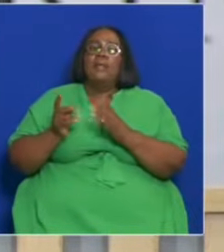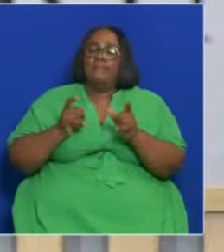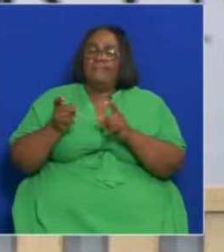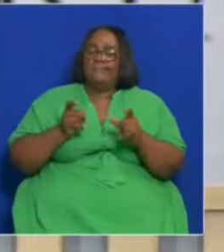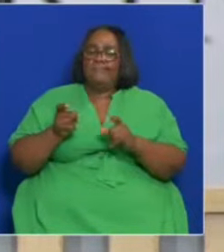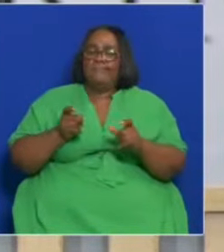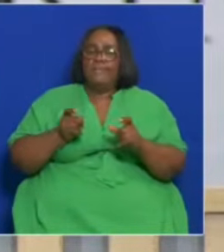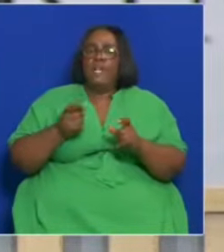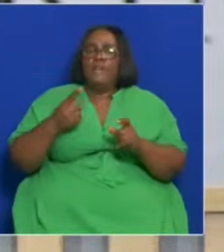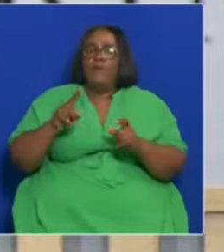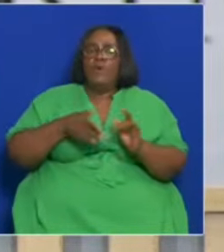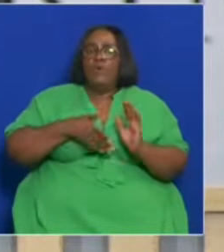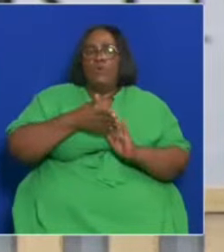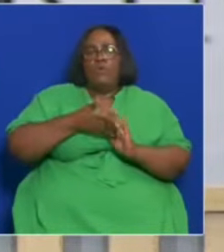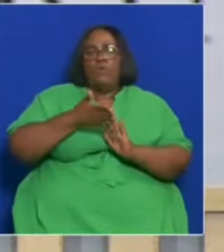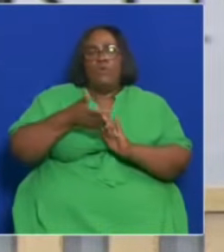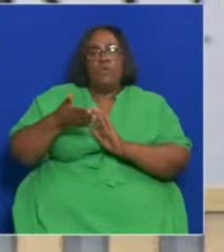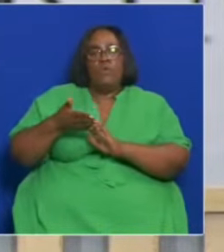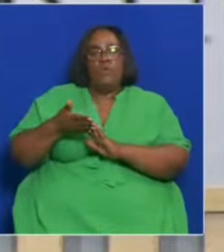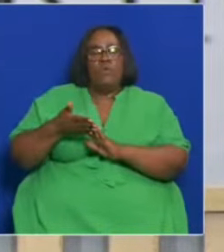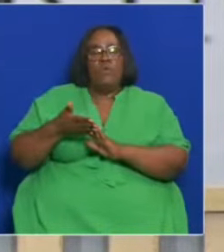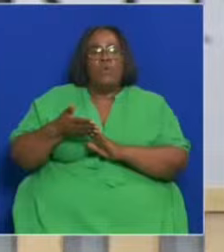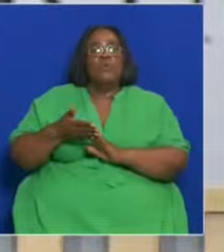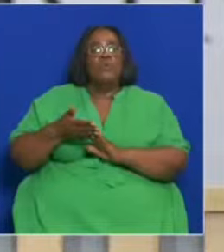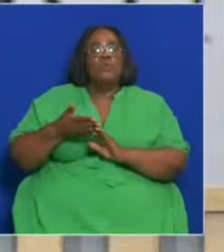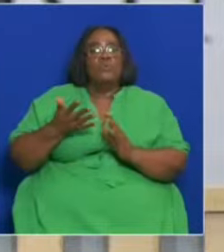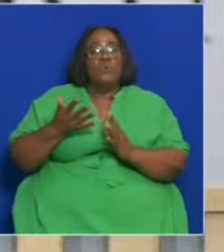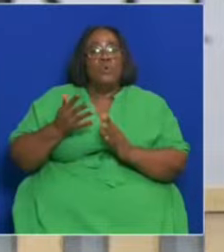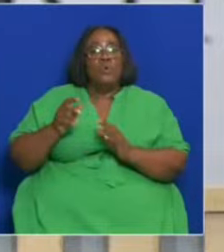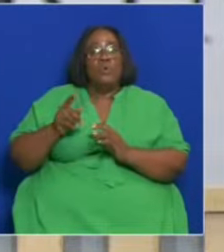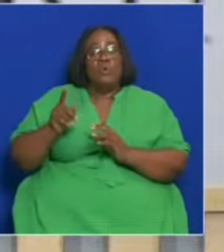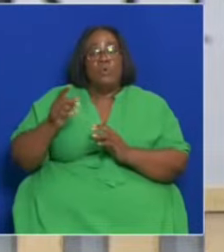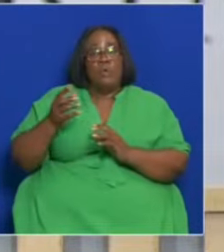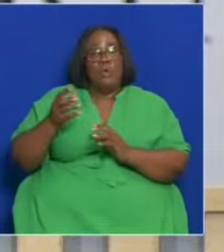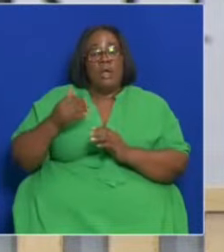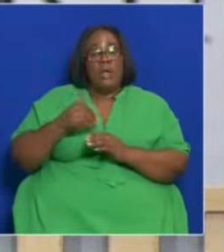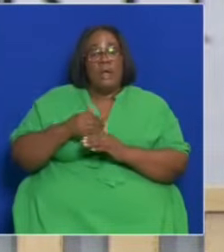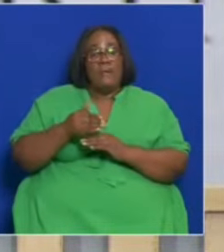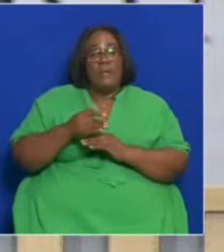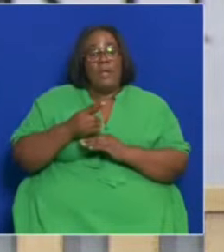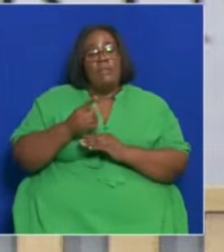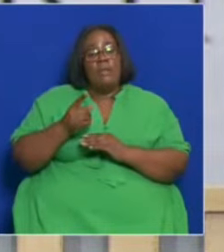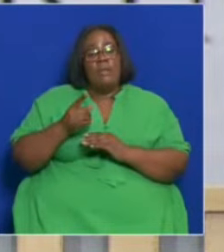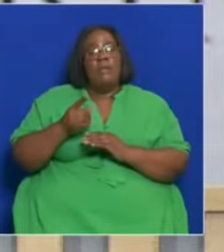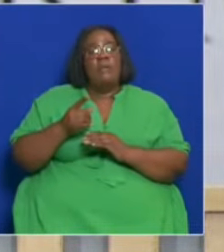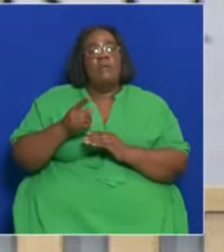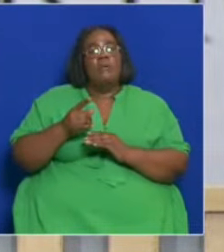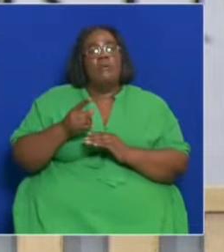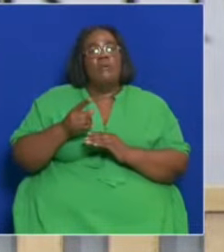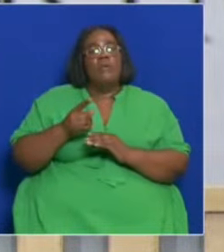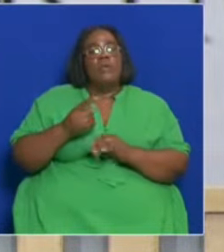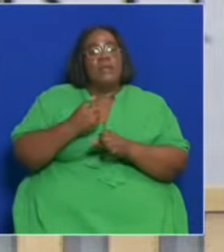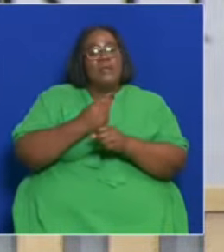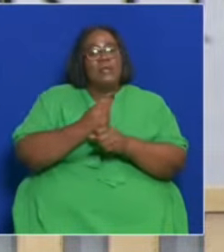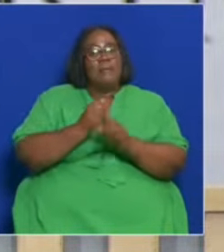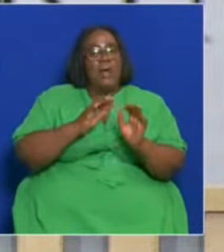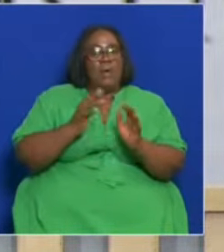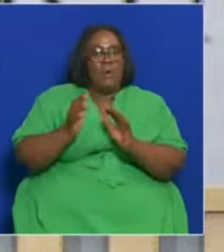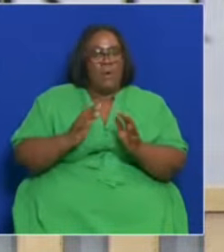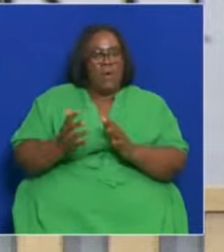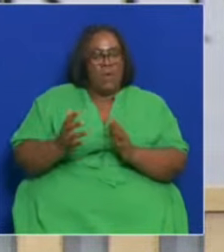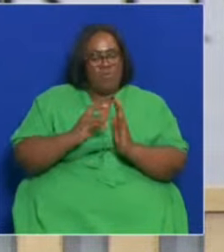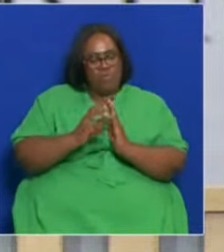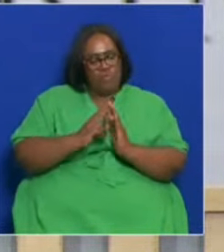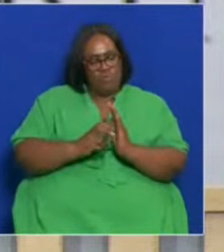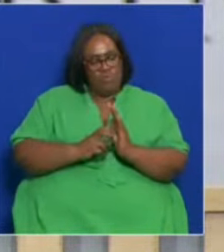So once they have the force of regulation, then it enforces all these issues that we spoke about. And is